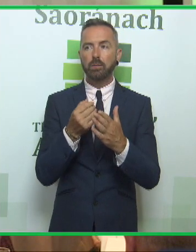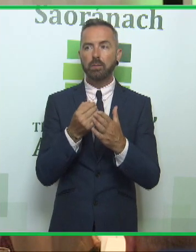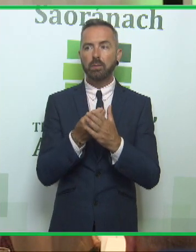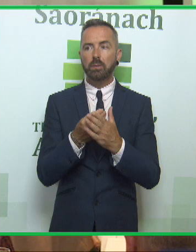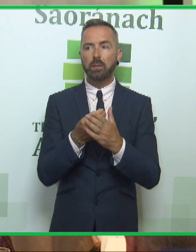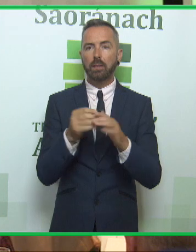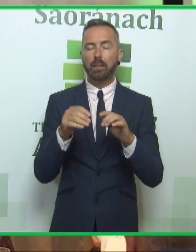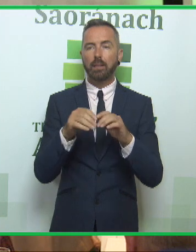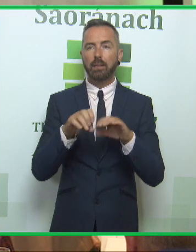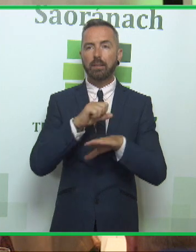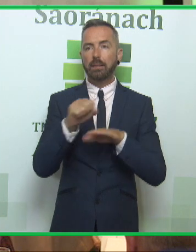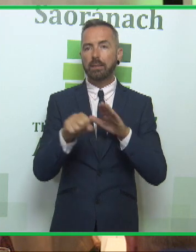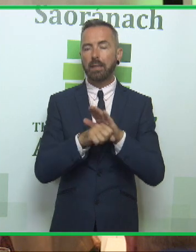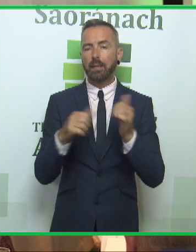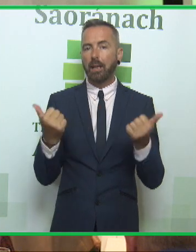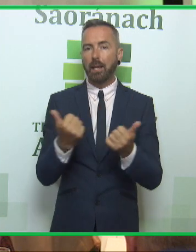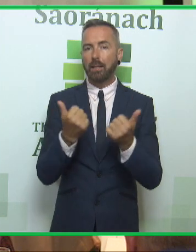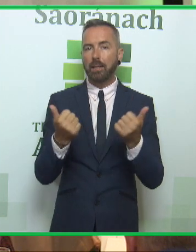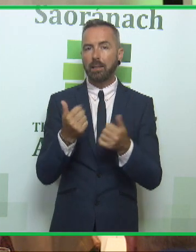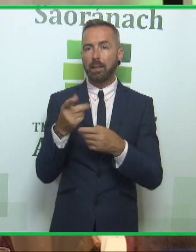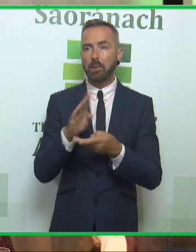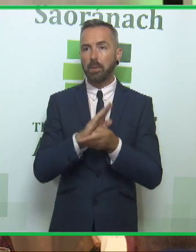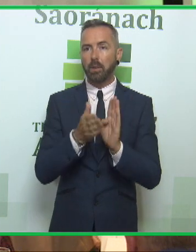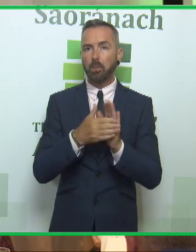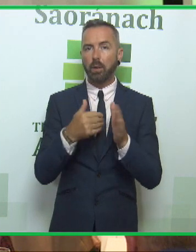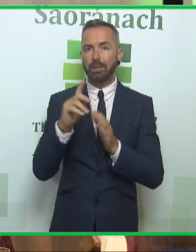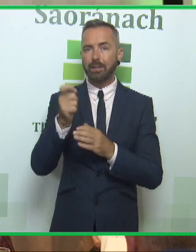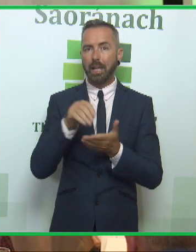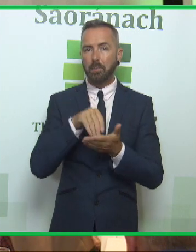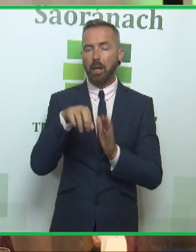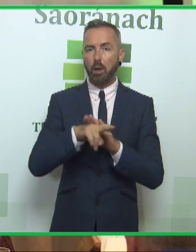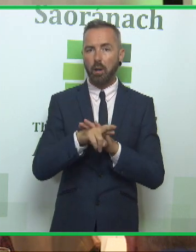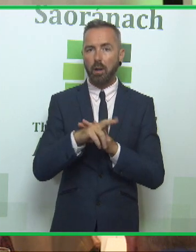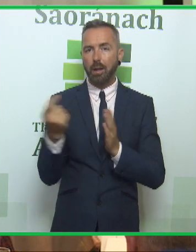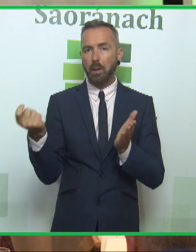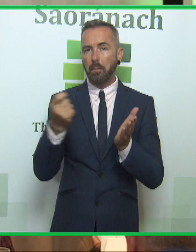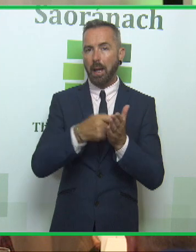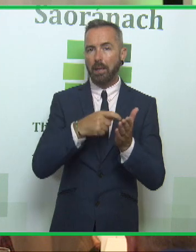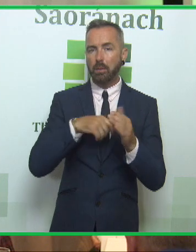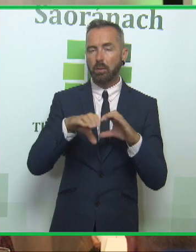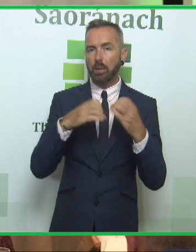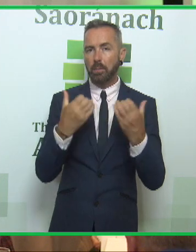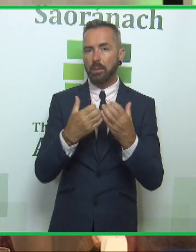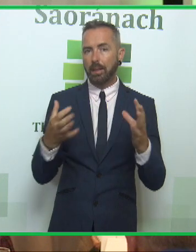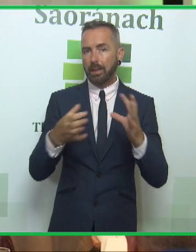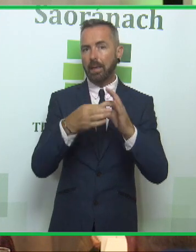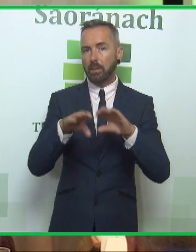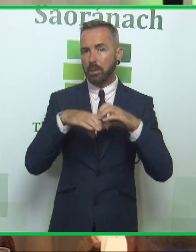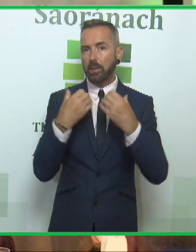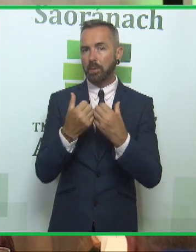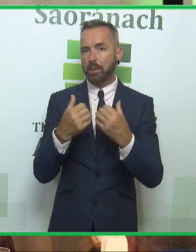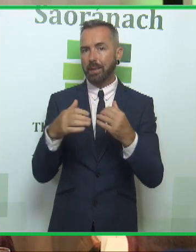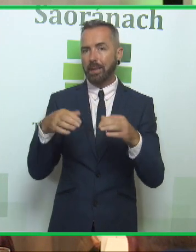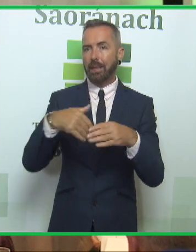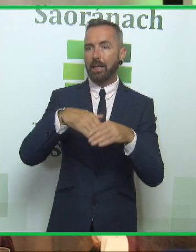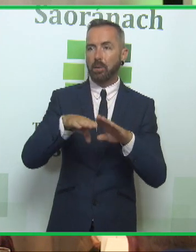the state something, they become taxpayers. They give back to community, they engage in civic engagement, societal benefits.